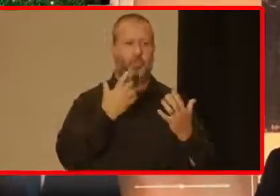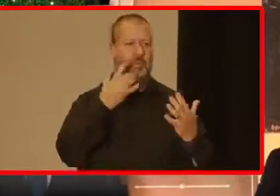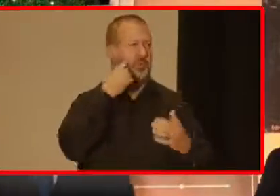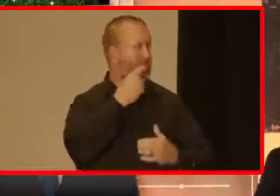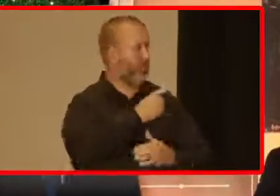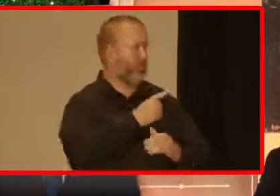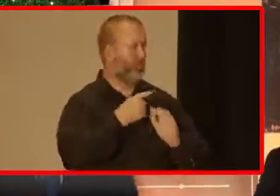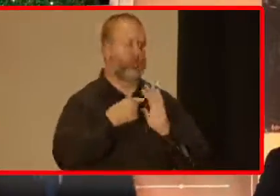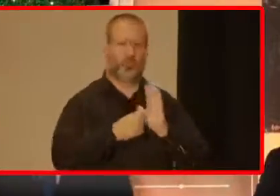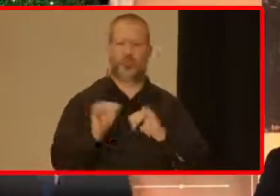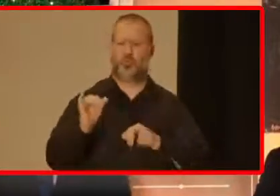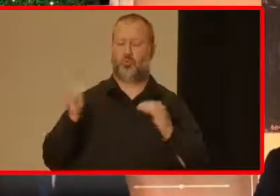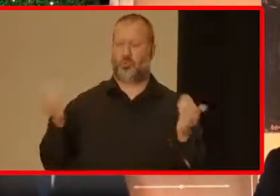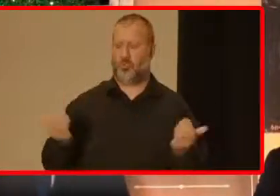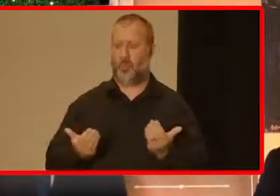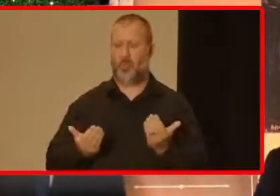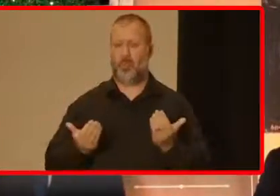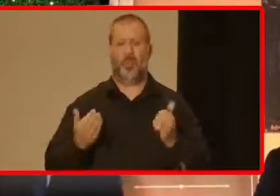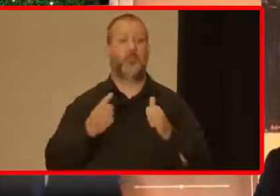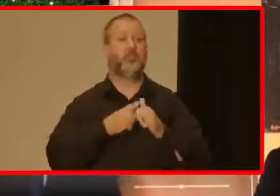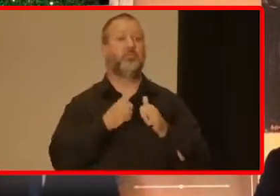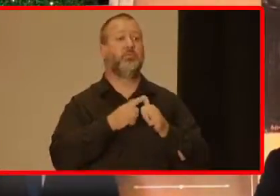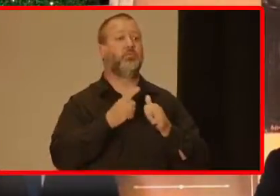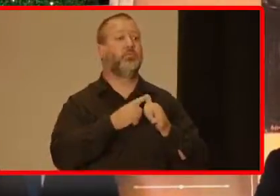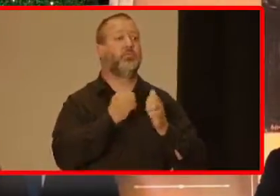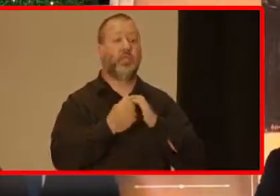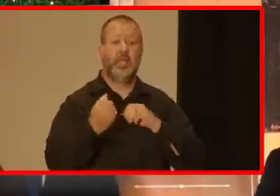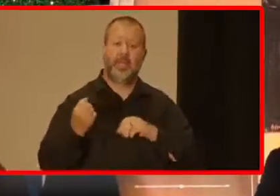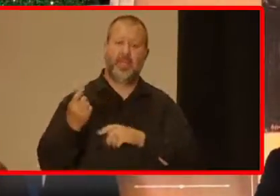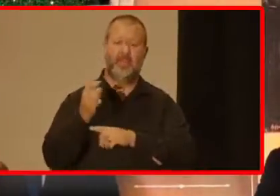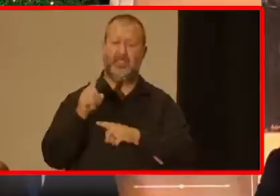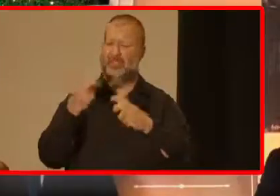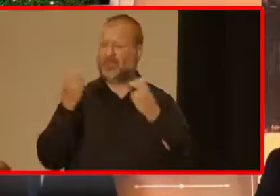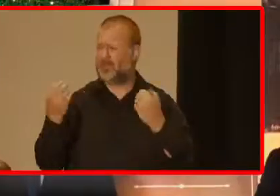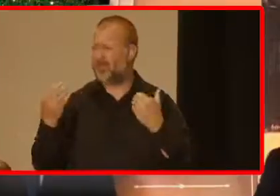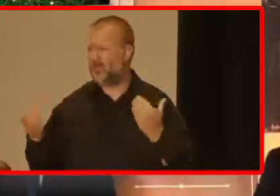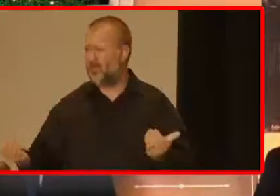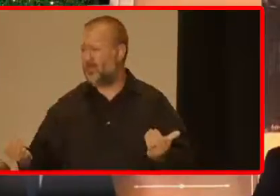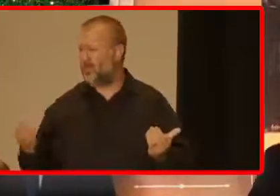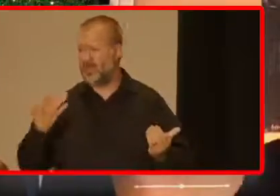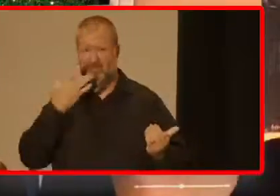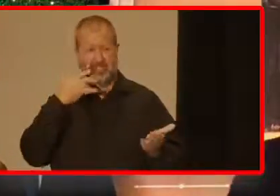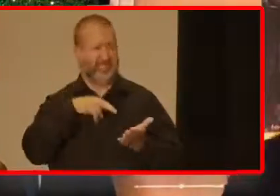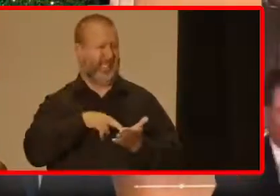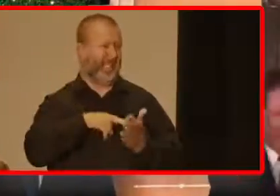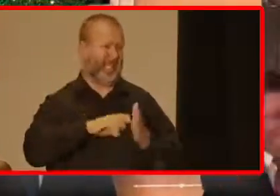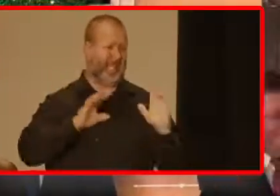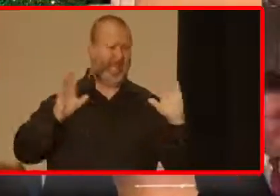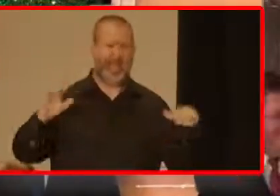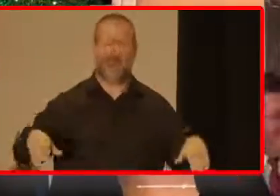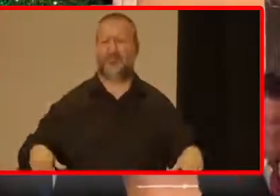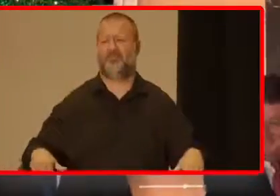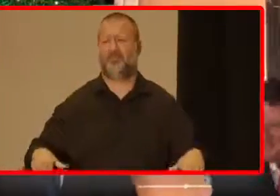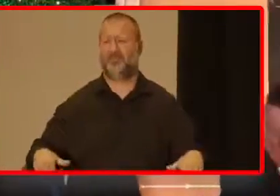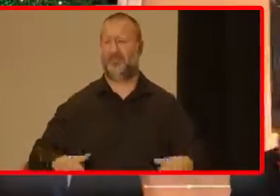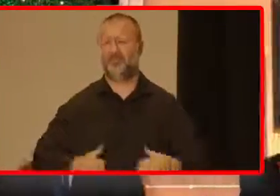him to share it too. The first is every year, y'all can sit down unless you really want to stand.